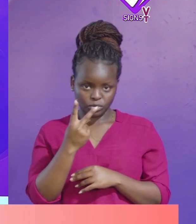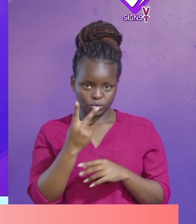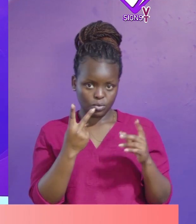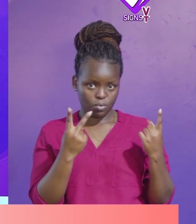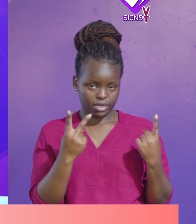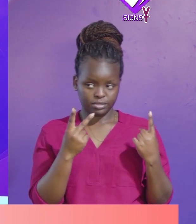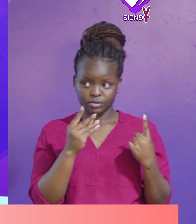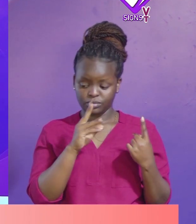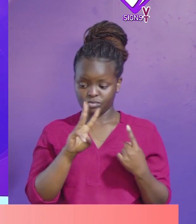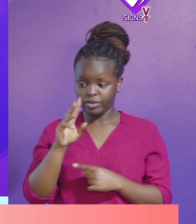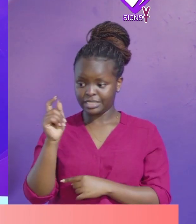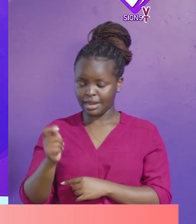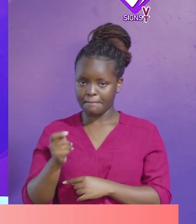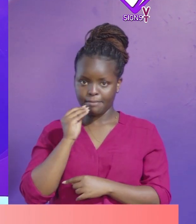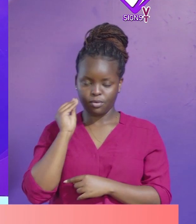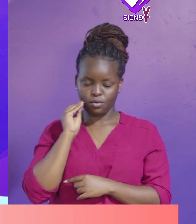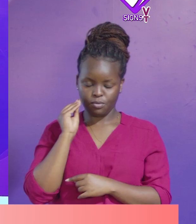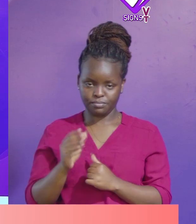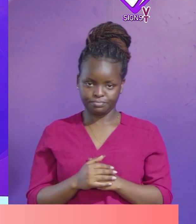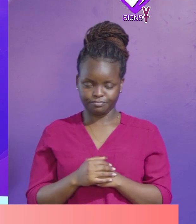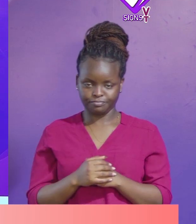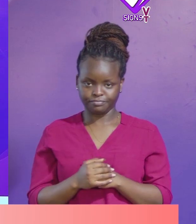at home, that is